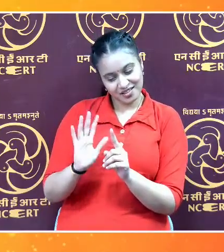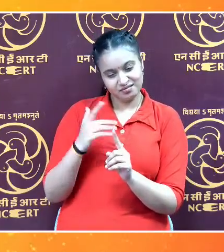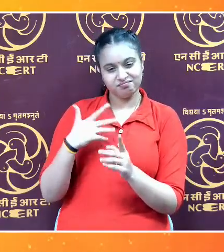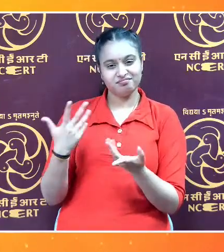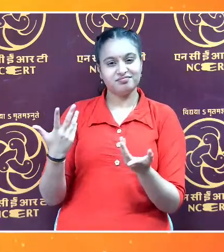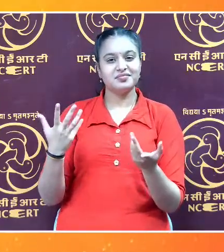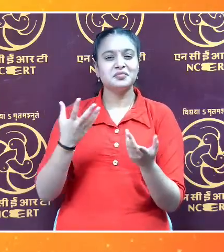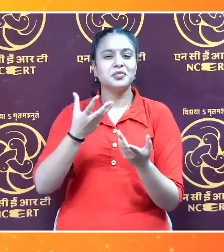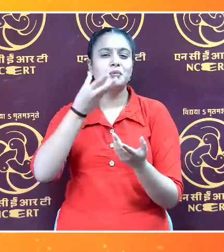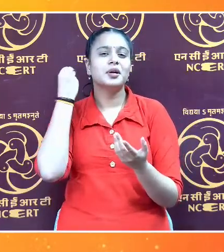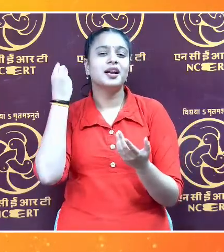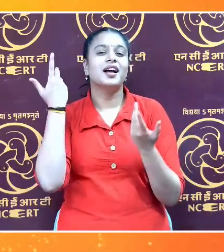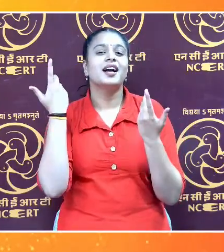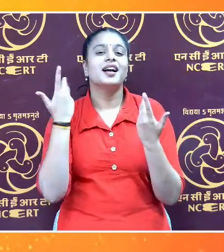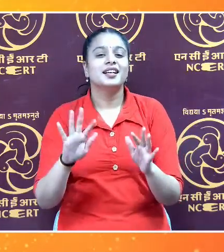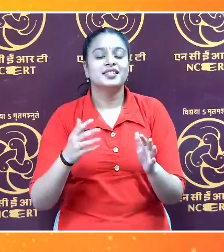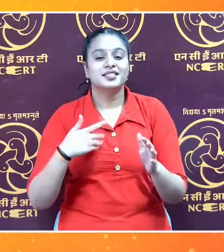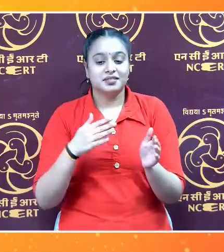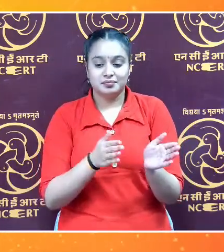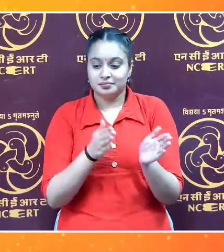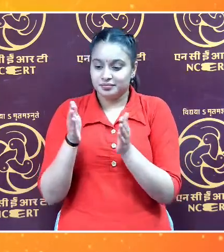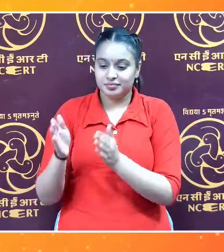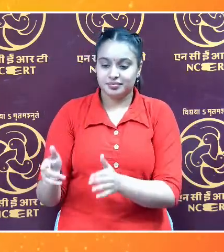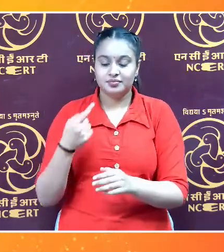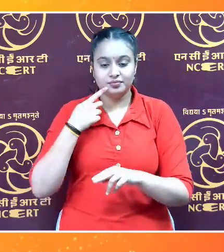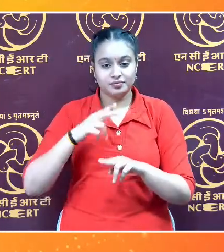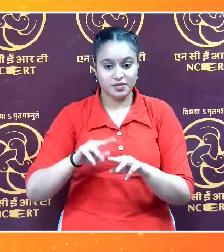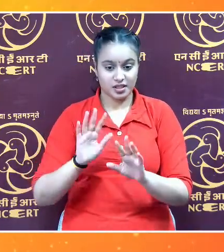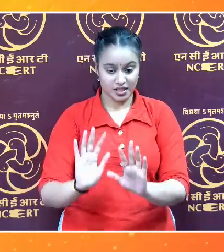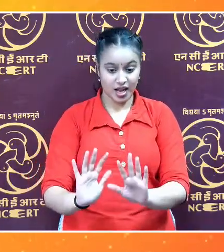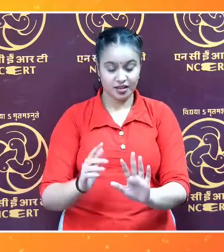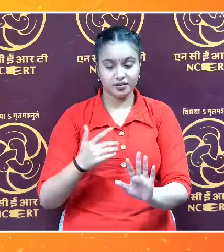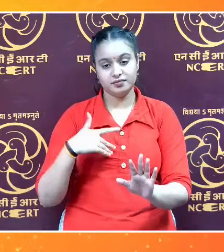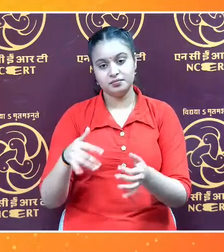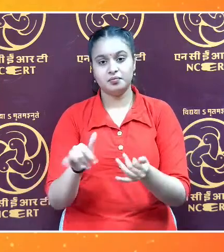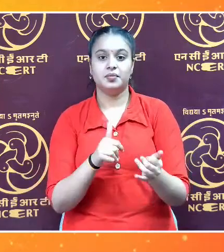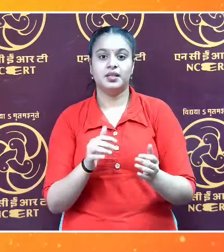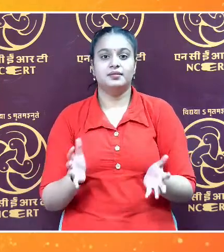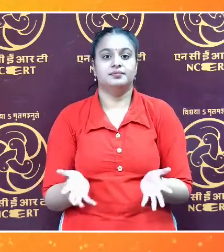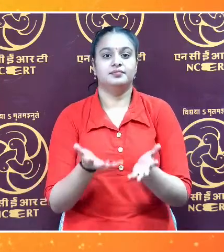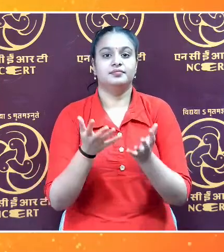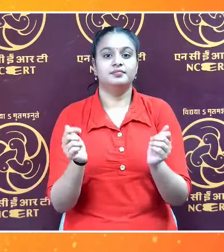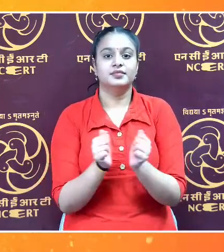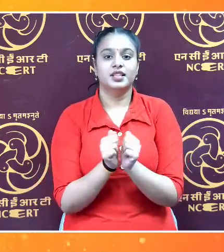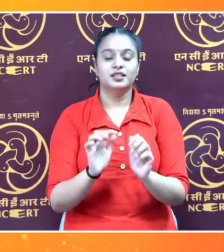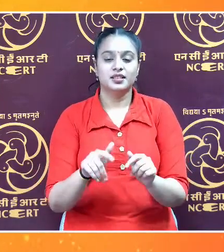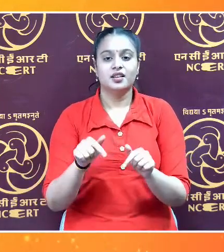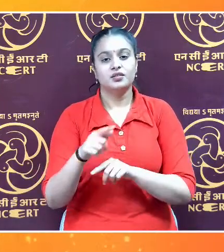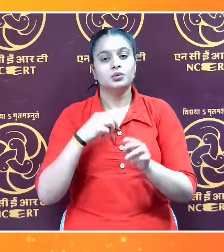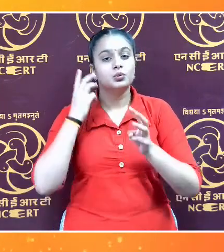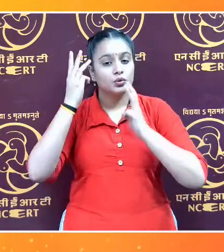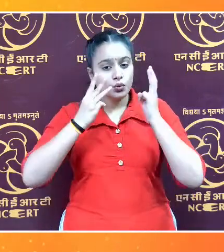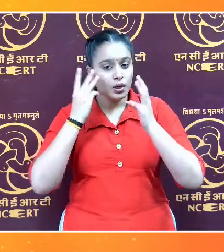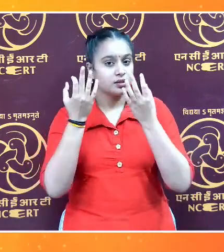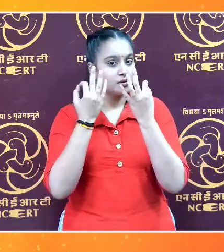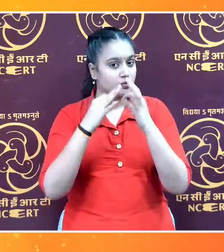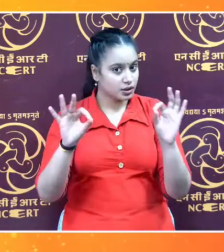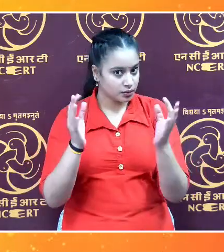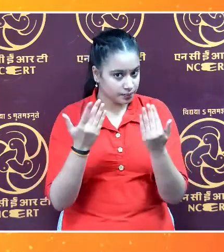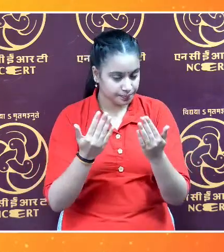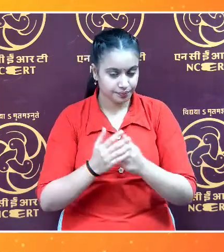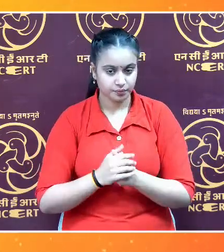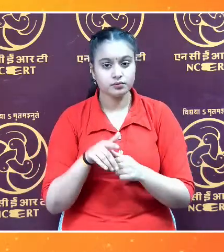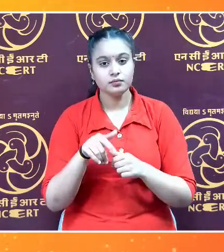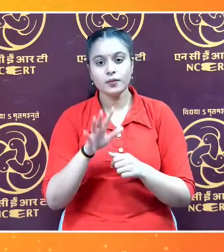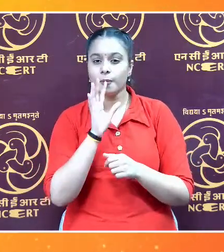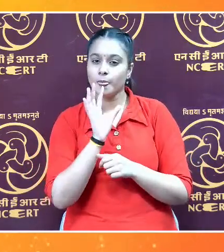gone, because I just keep everything aside. And when he's there, I just want to play with him. Lovely. So that takes out the stress out of me. And it